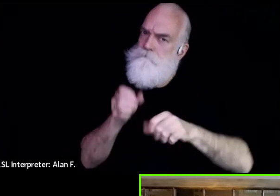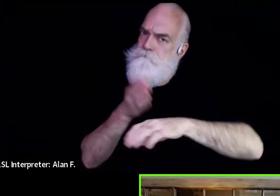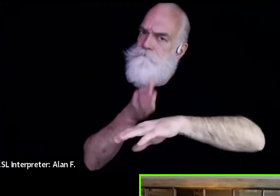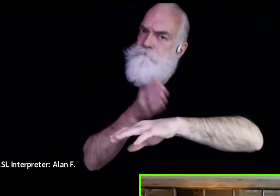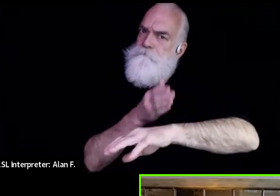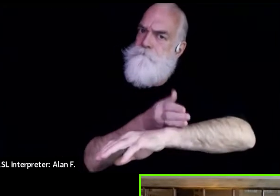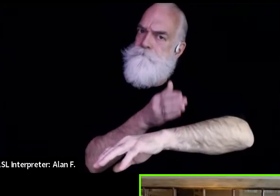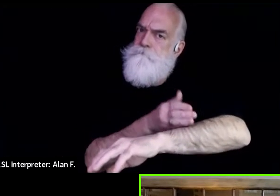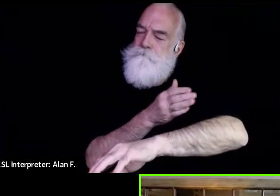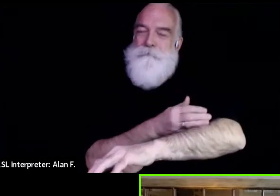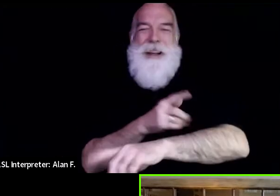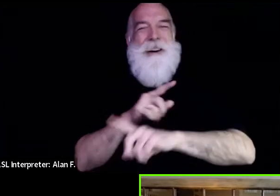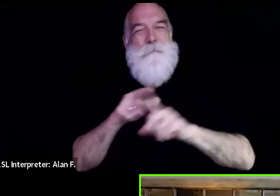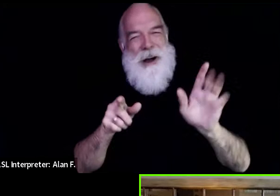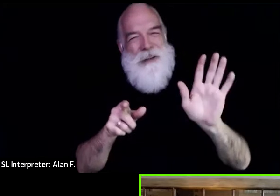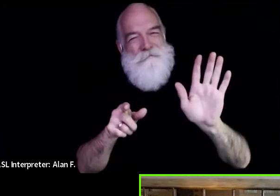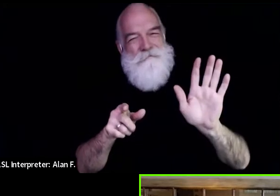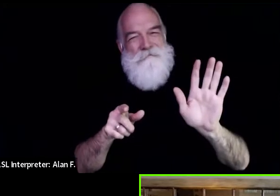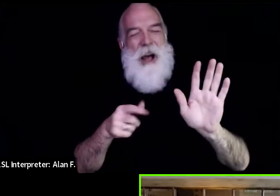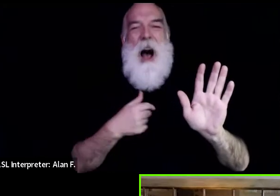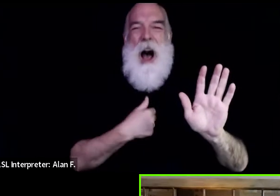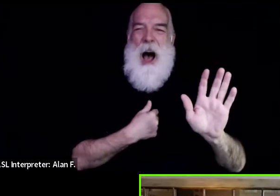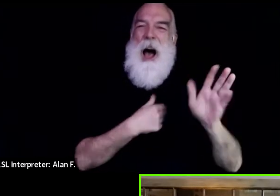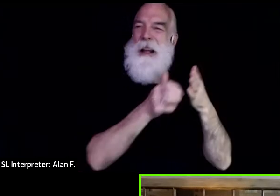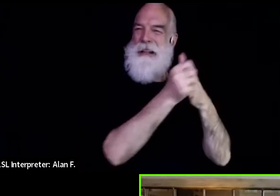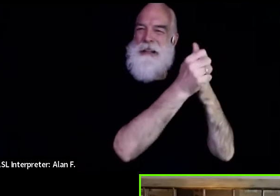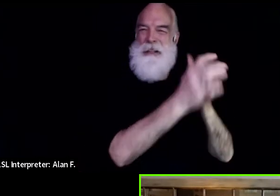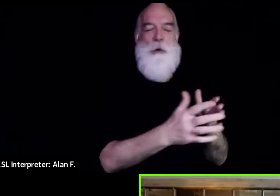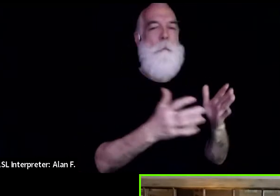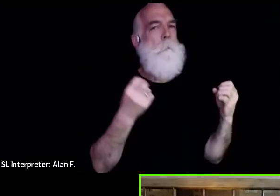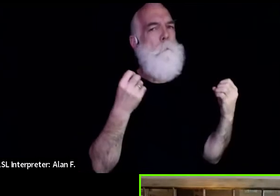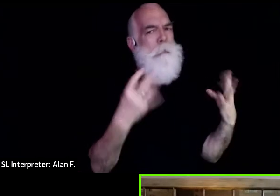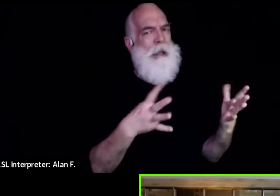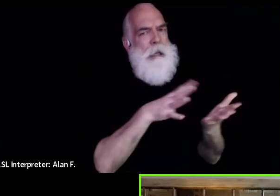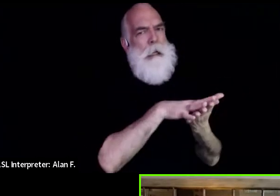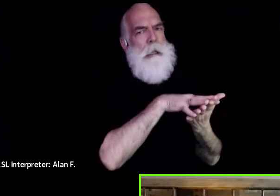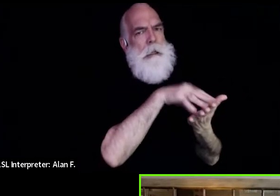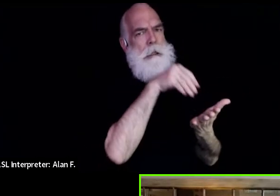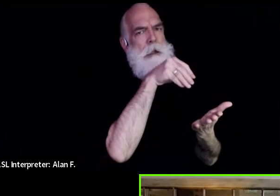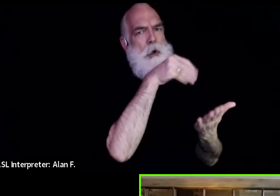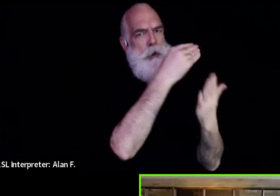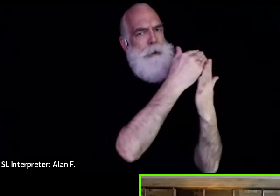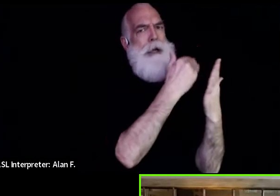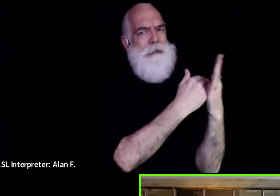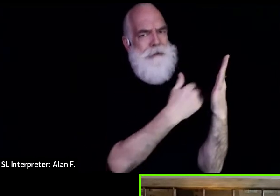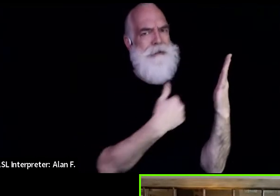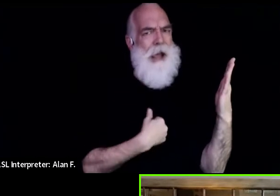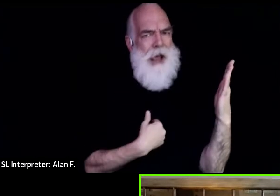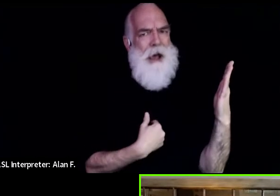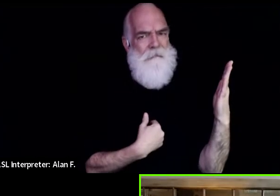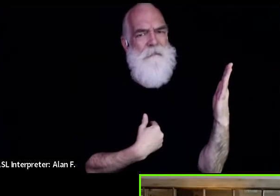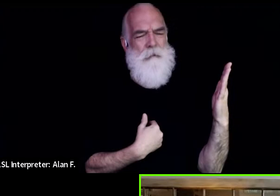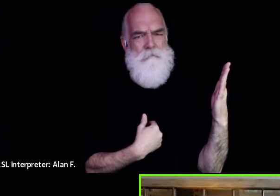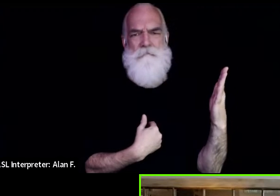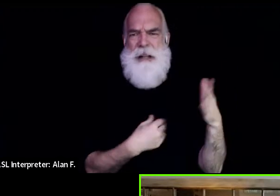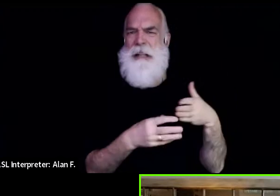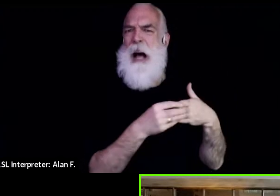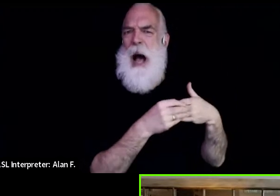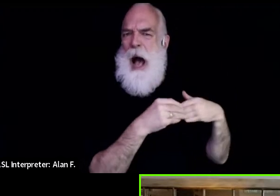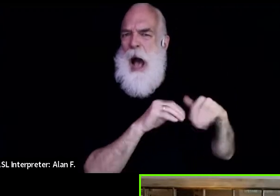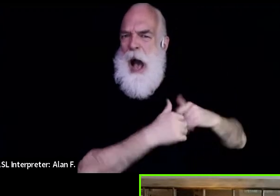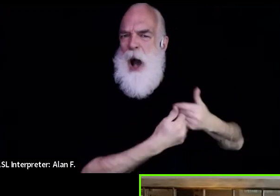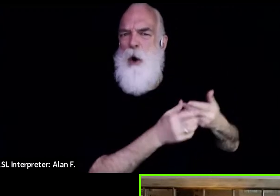many leadership lessons, so many personal and professional lessons that I took away from the summer